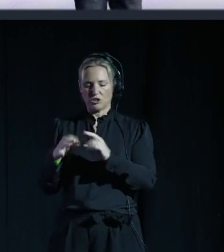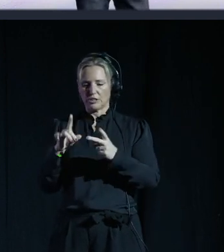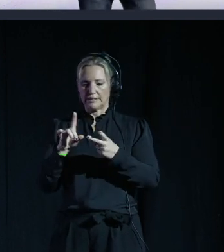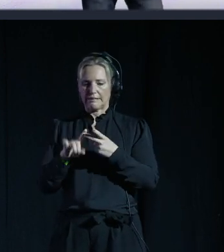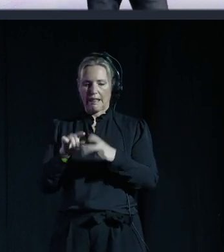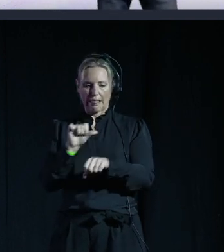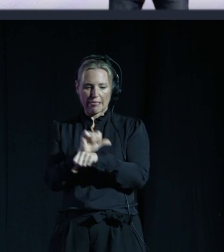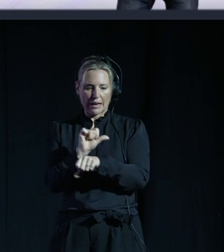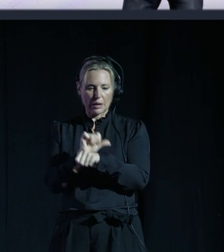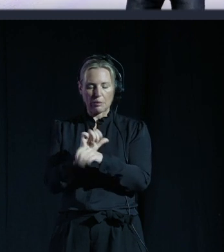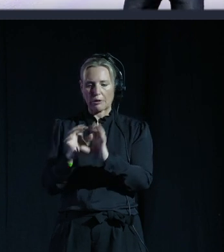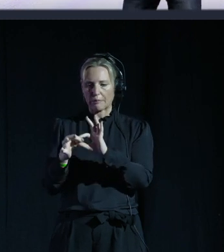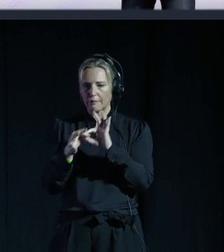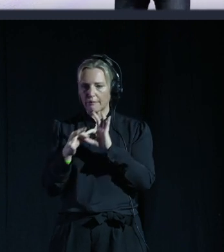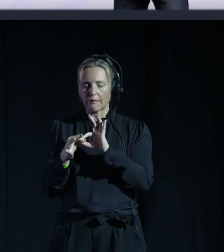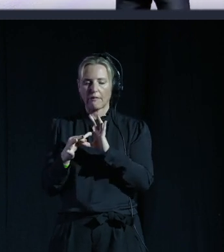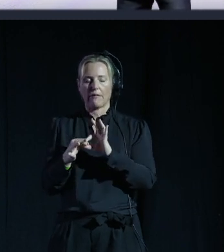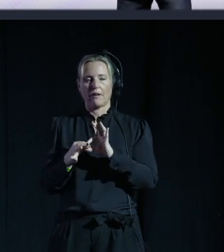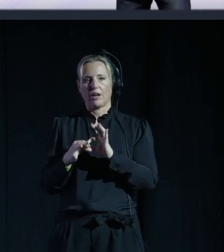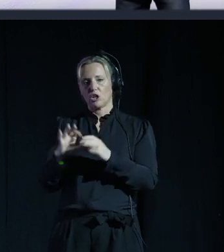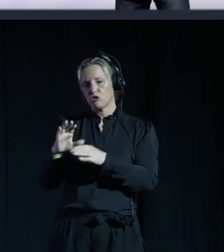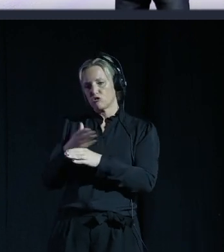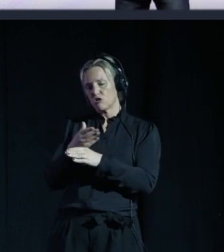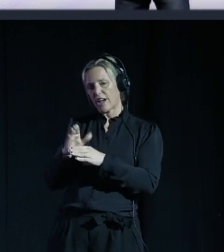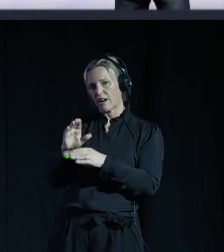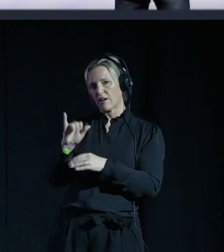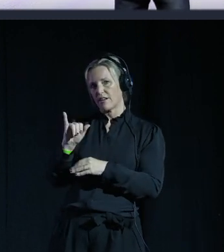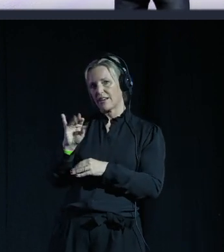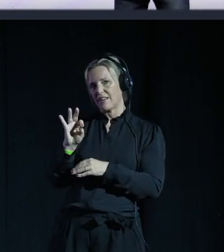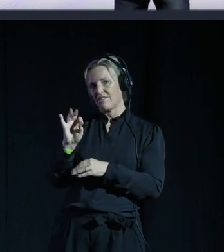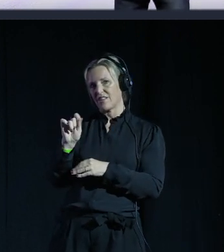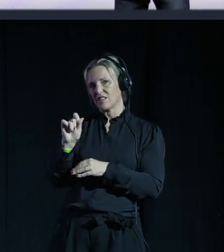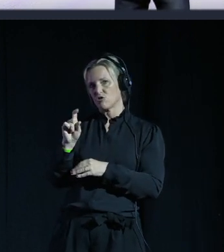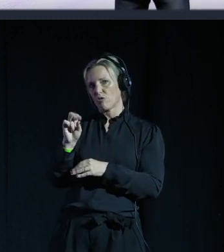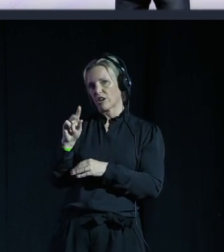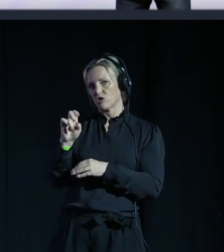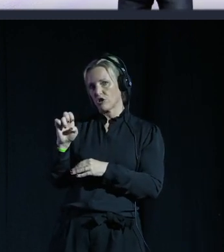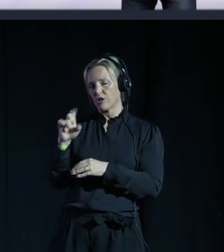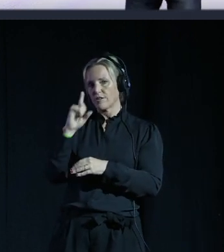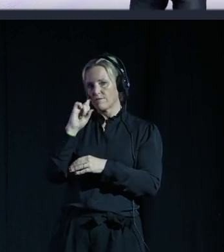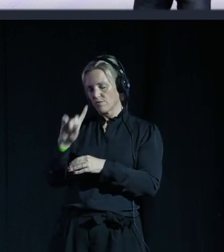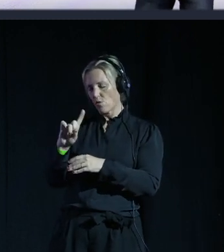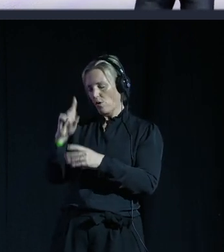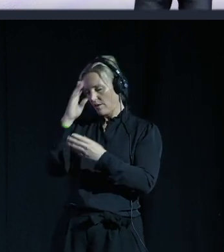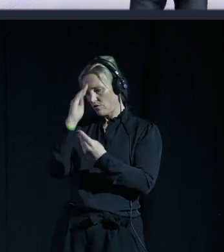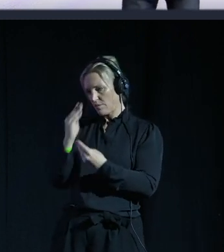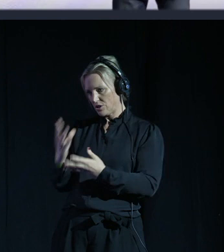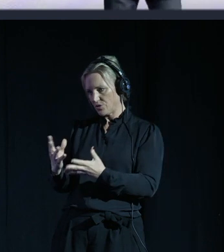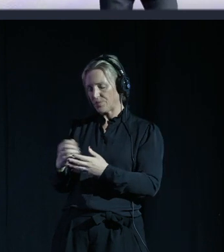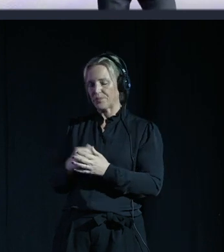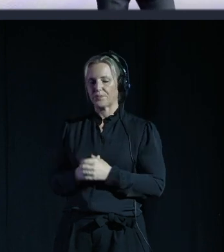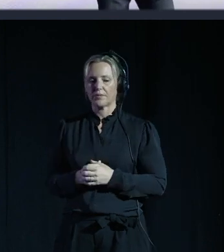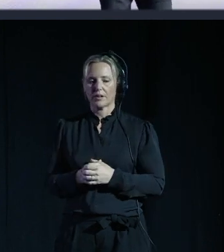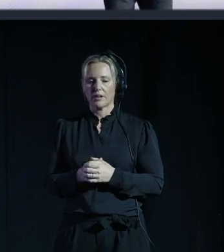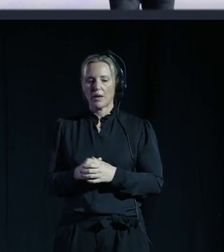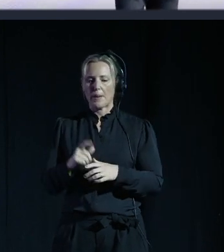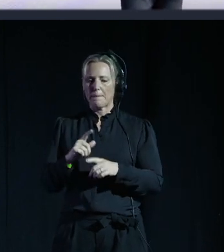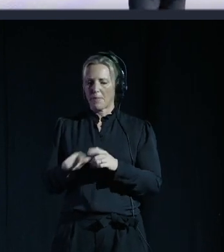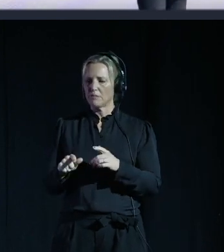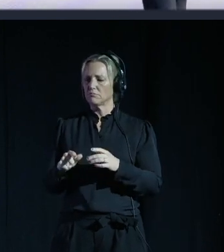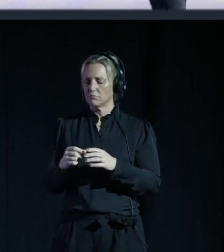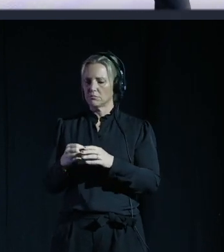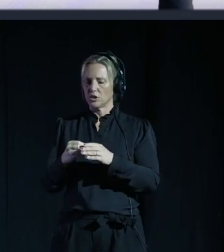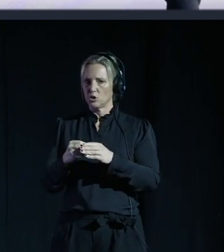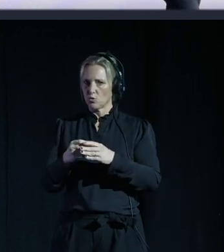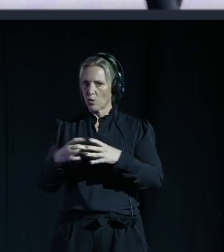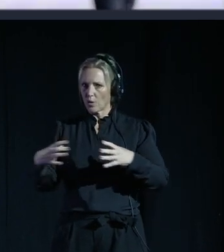some shared infrastructure. But even with these best practices, what you're going to find is that you've got new challenges that come with